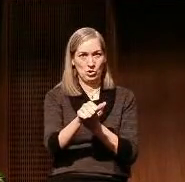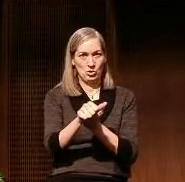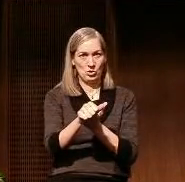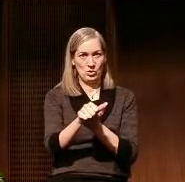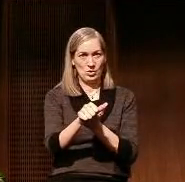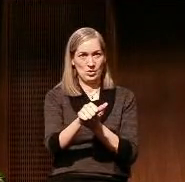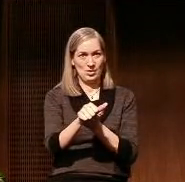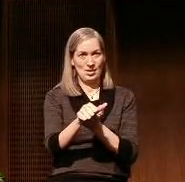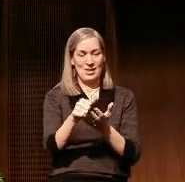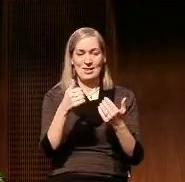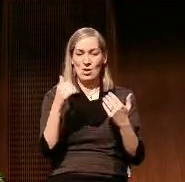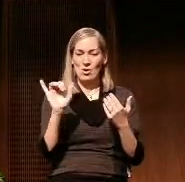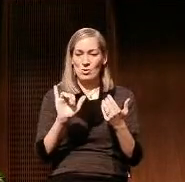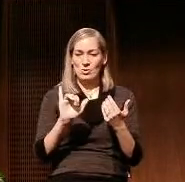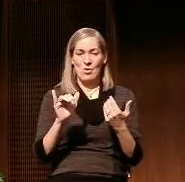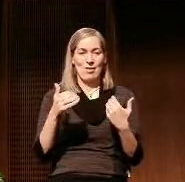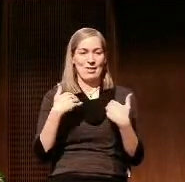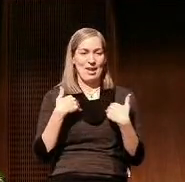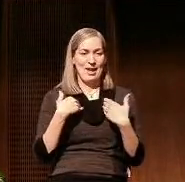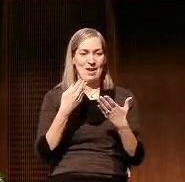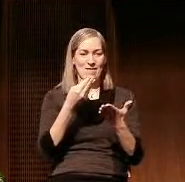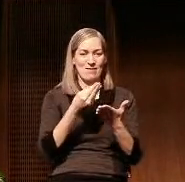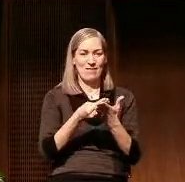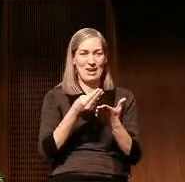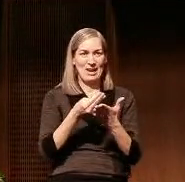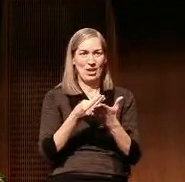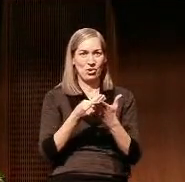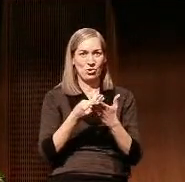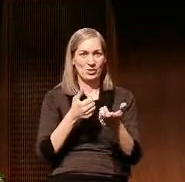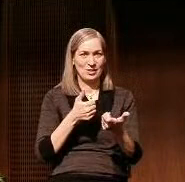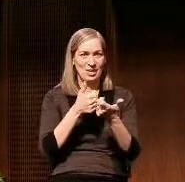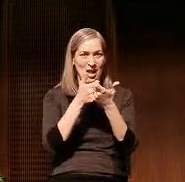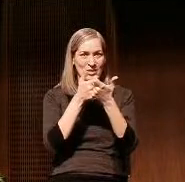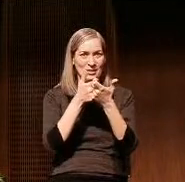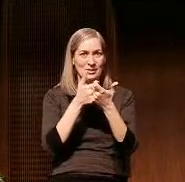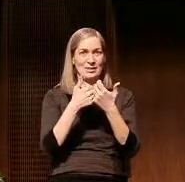There were financial challenges. There were ministry challenges.